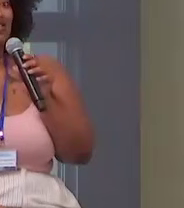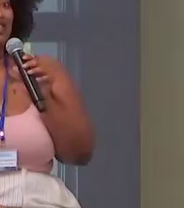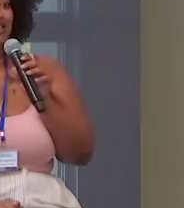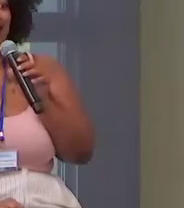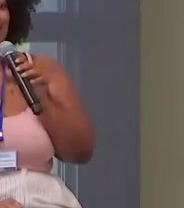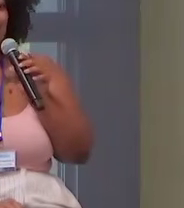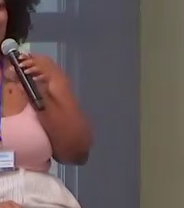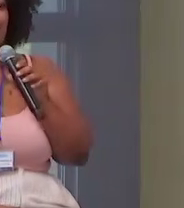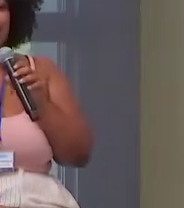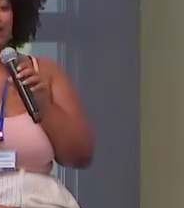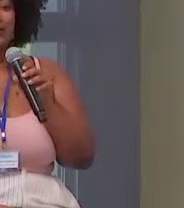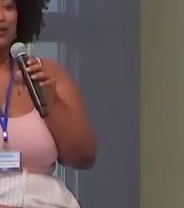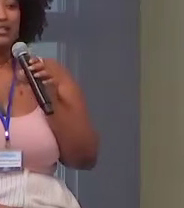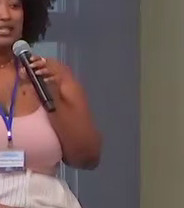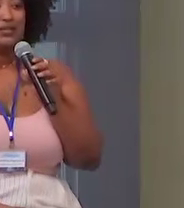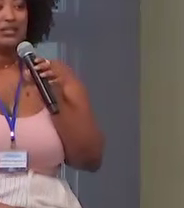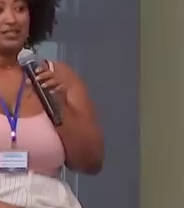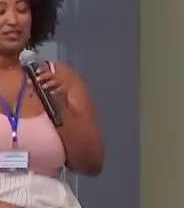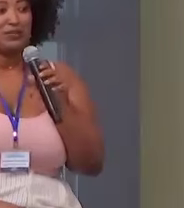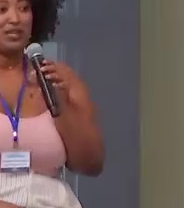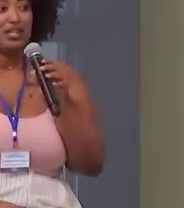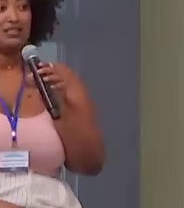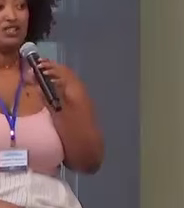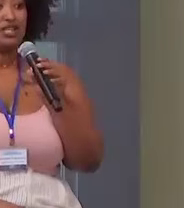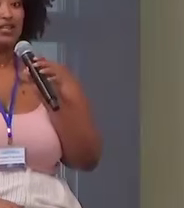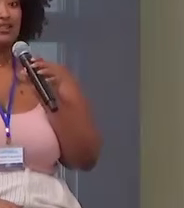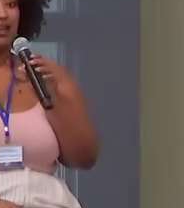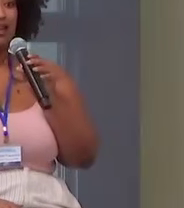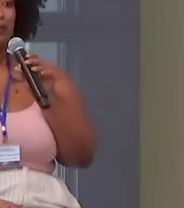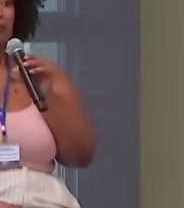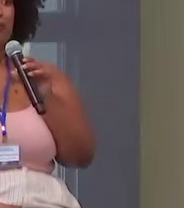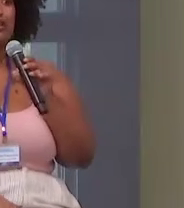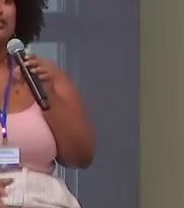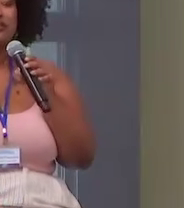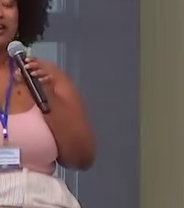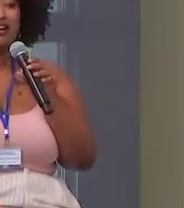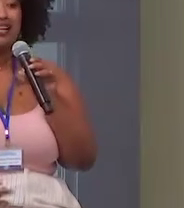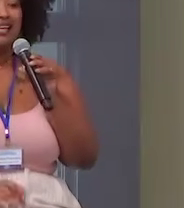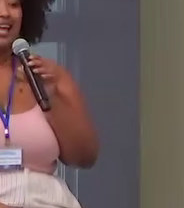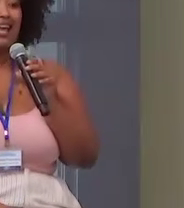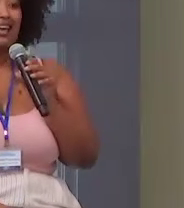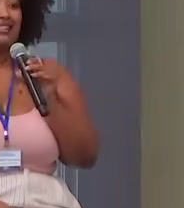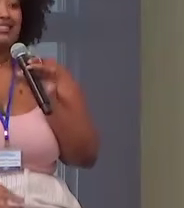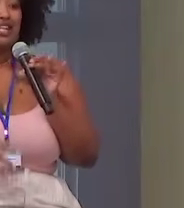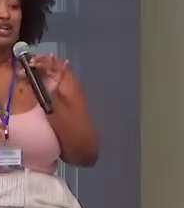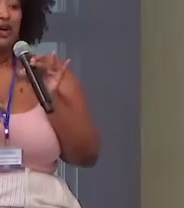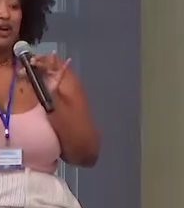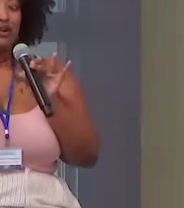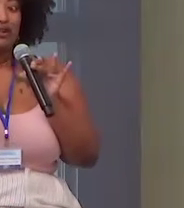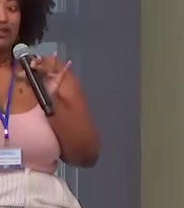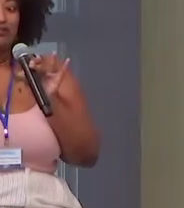I actually just had this conversation with my little sister because she is a burn survivor,